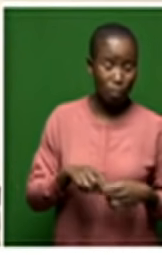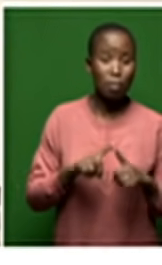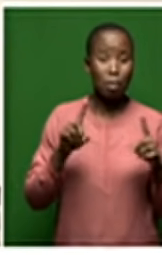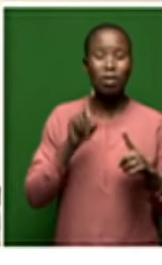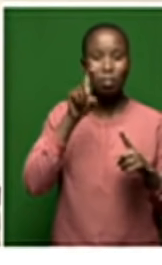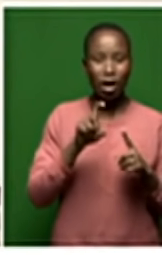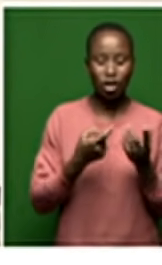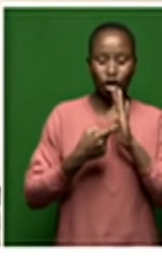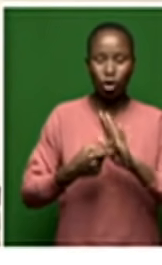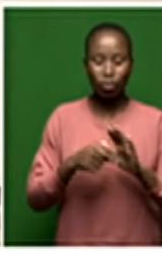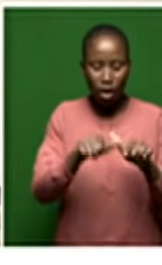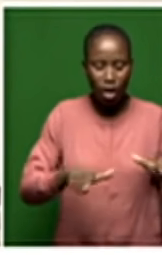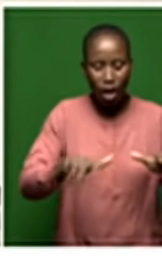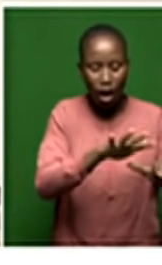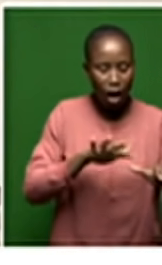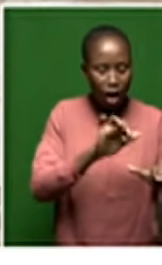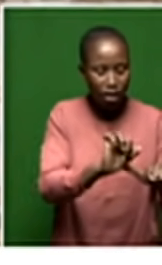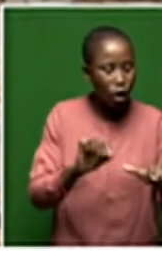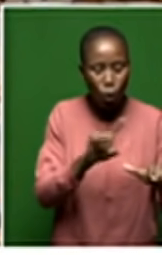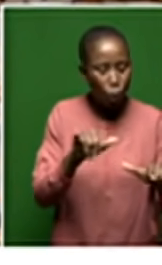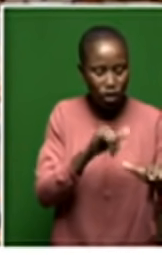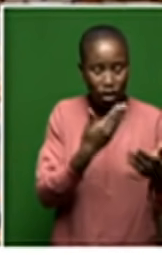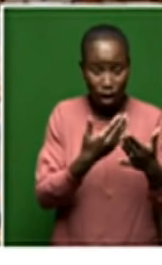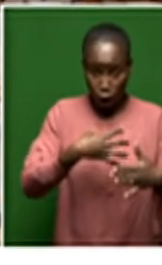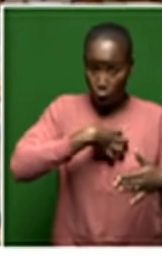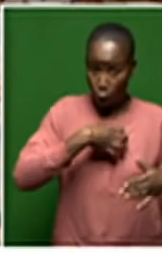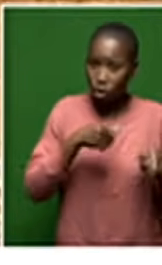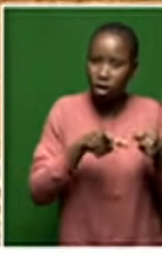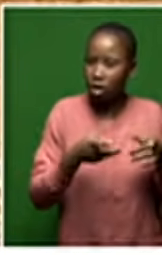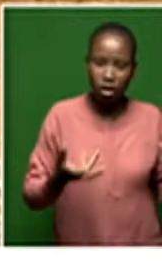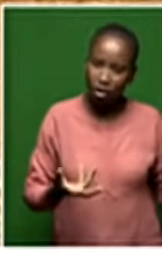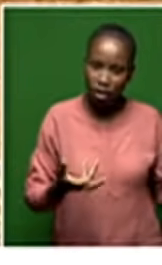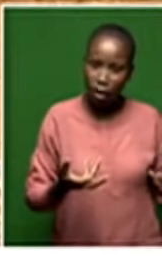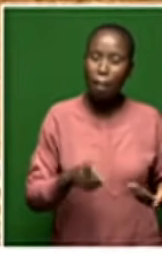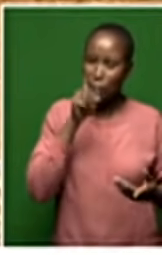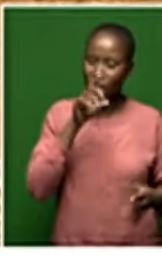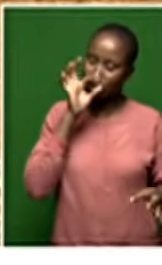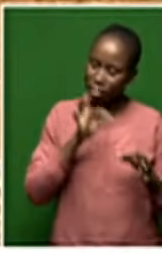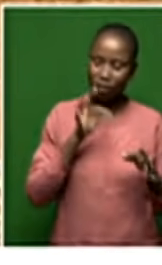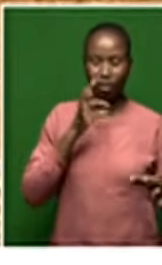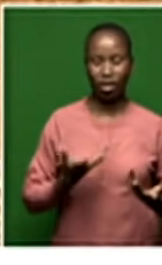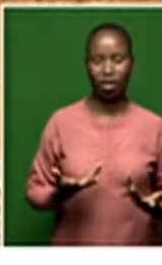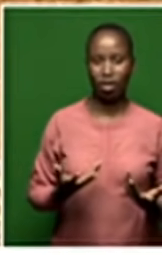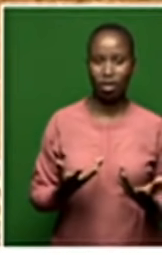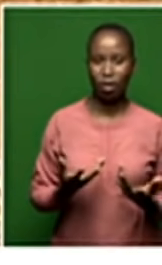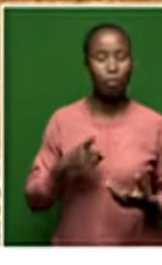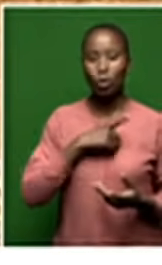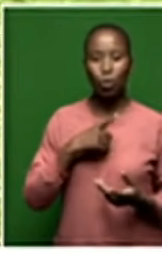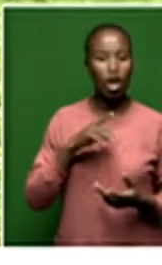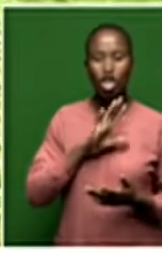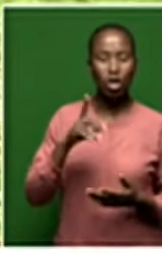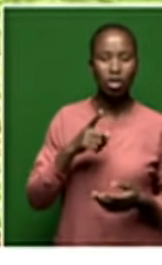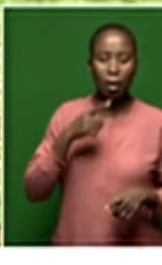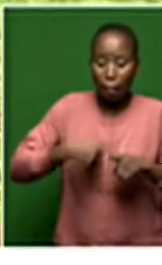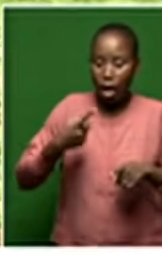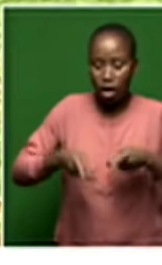of land must be put under the custodianship of the land. We need to indicate, we need to be specific. We're not dealing with playing marbles